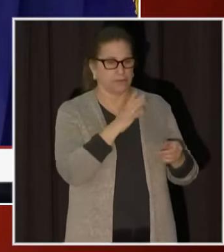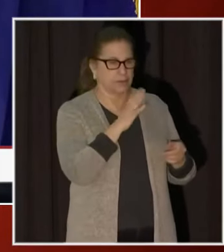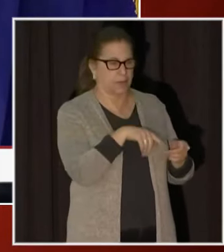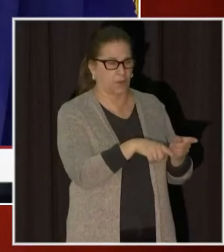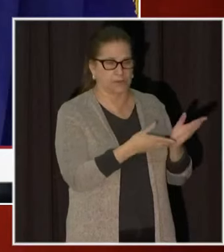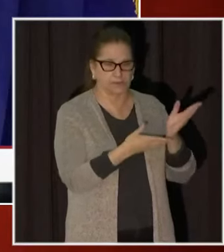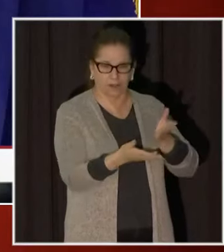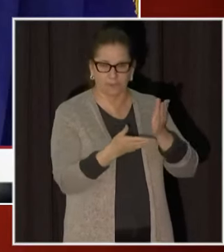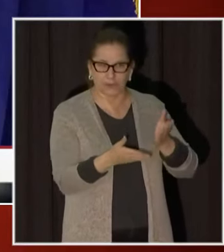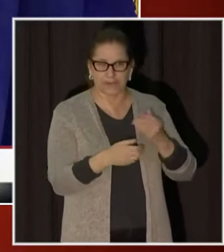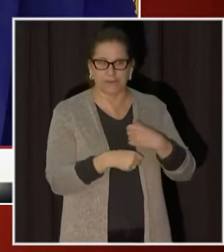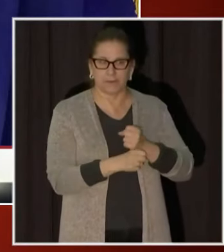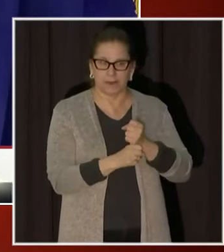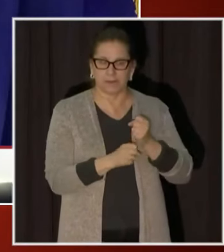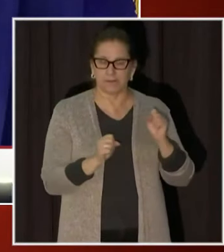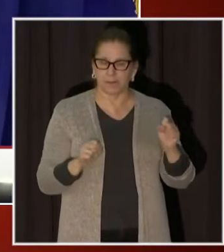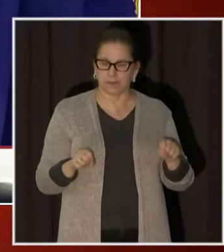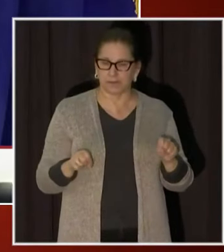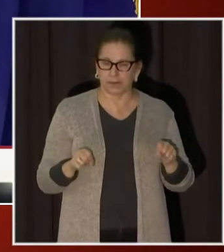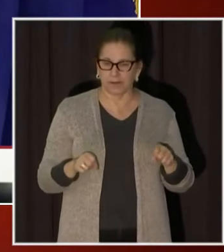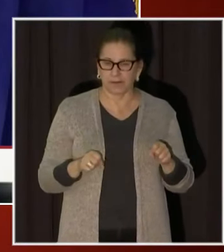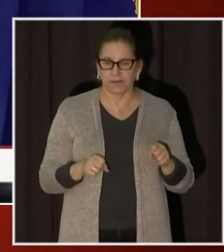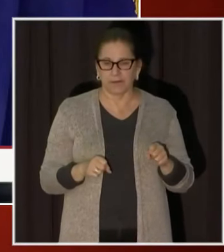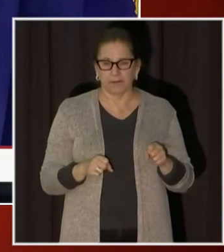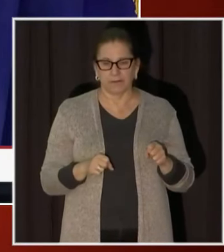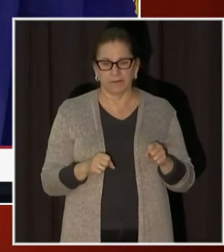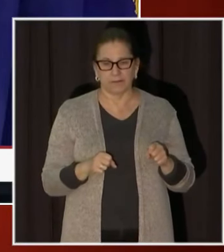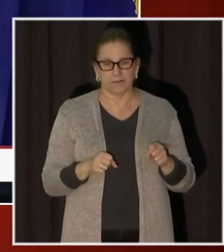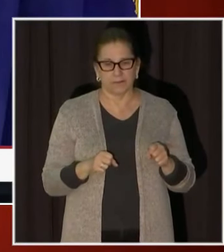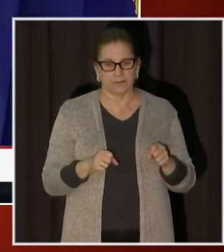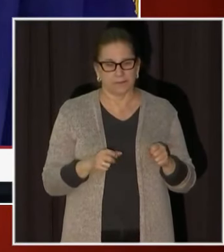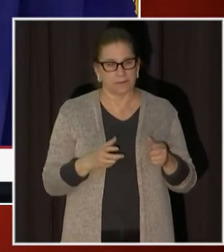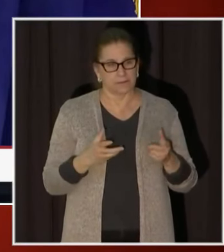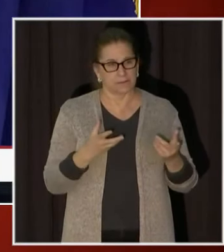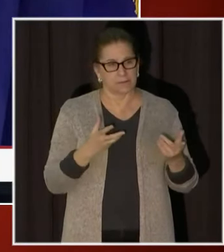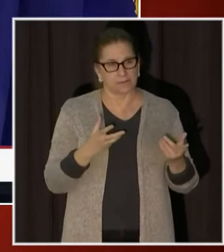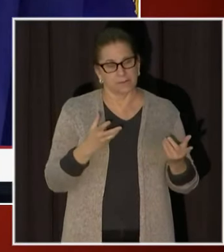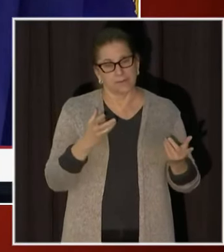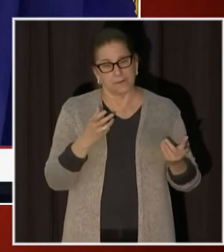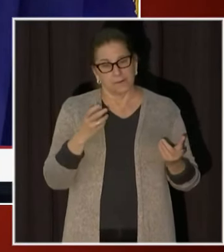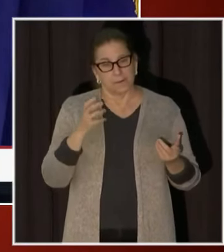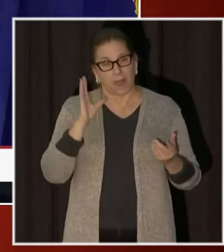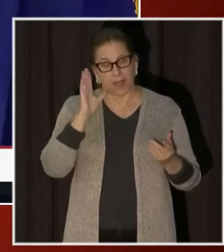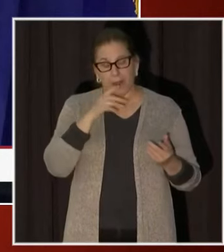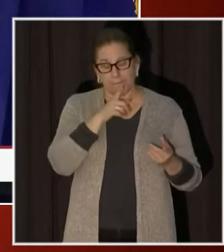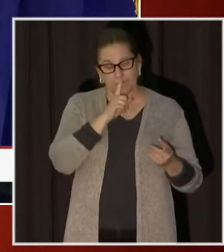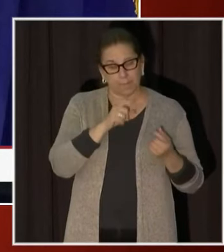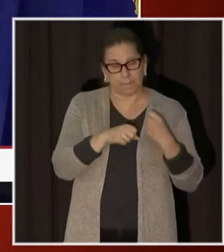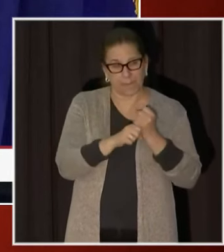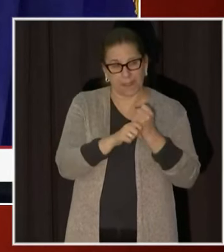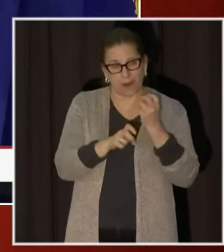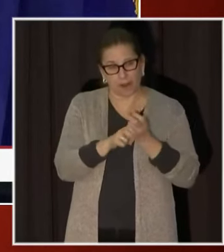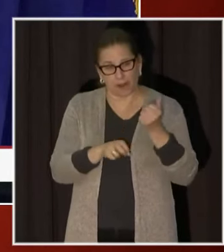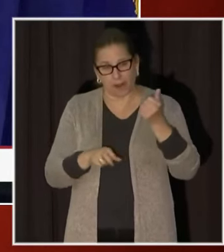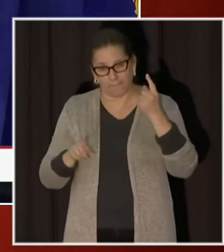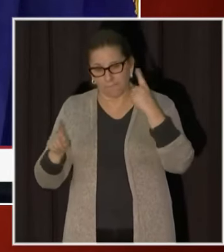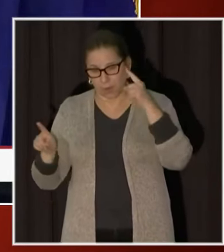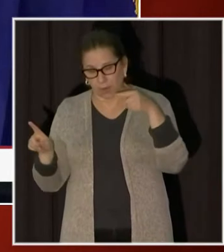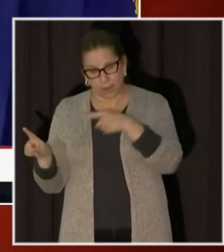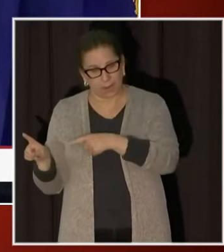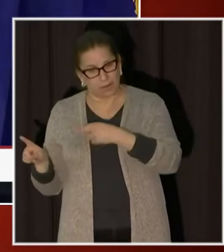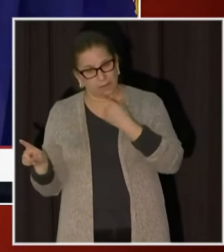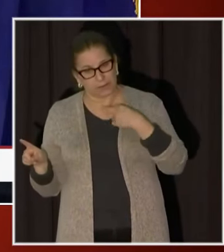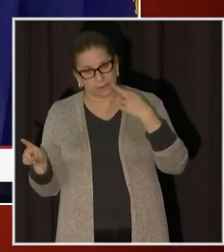matters no better and arguably worse for these restaurants, when our intent is to try to make it a little bit better for the